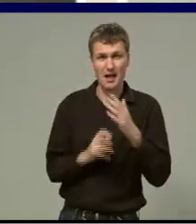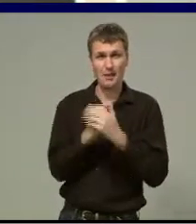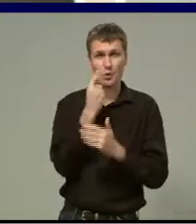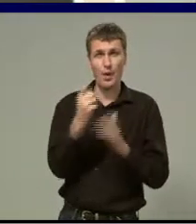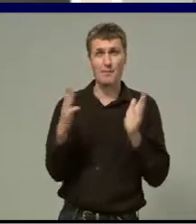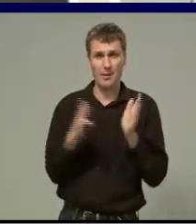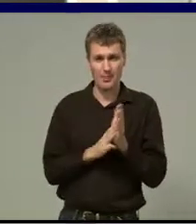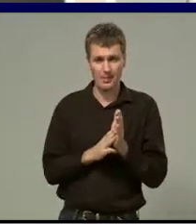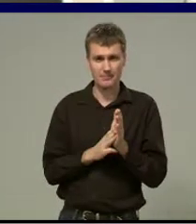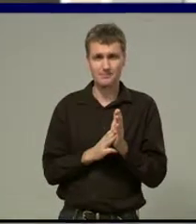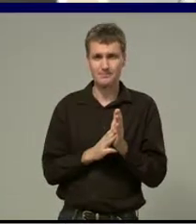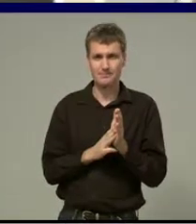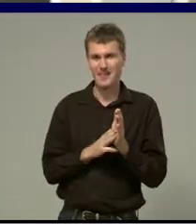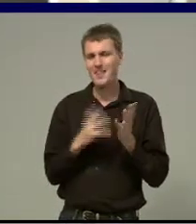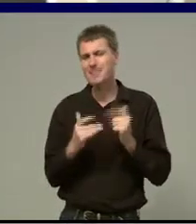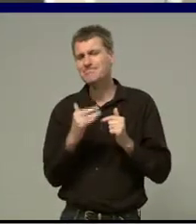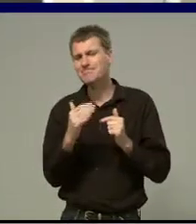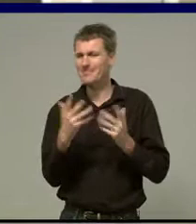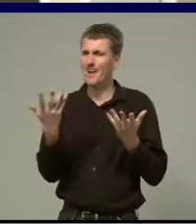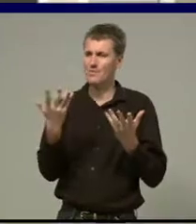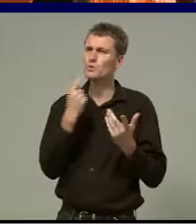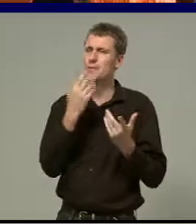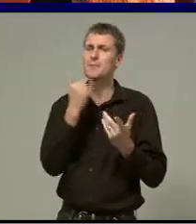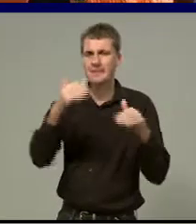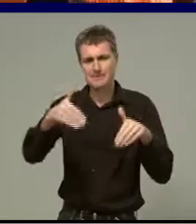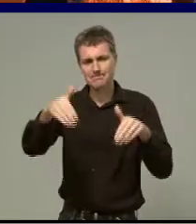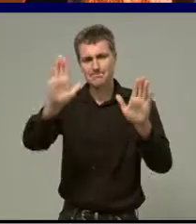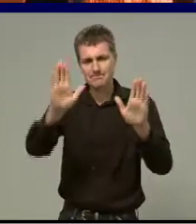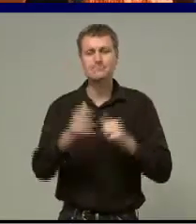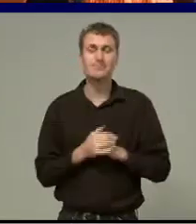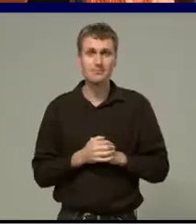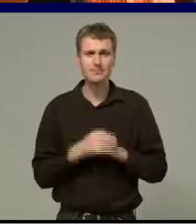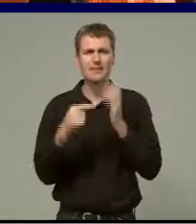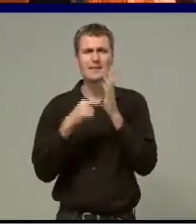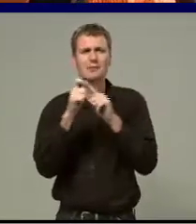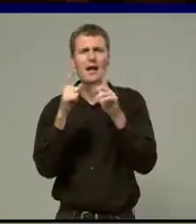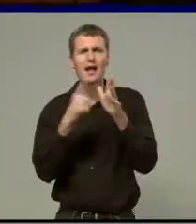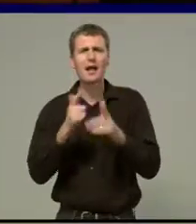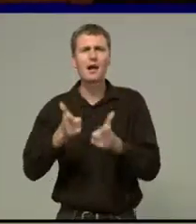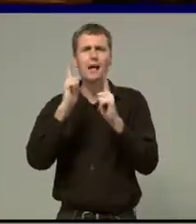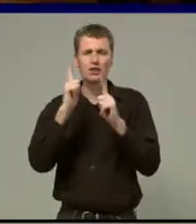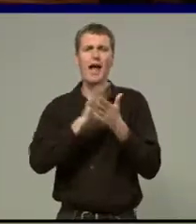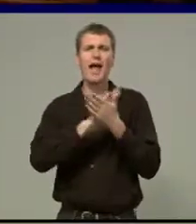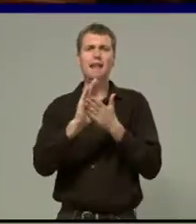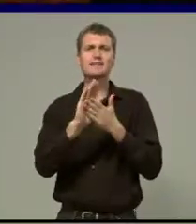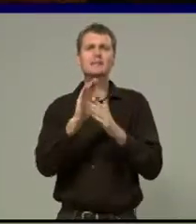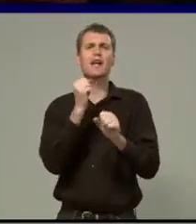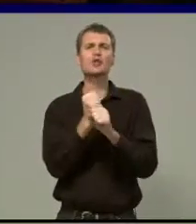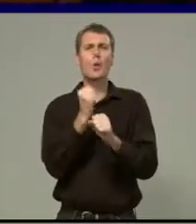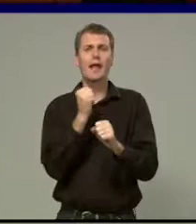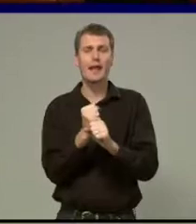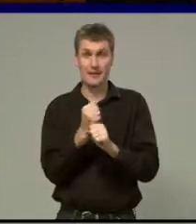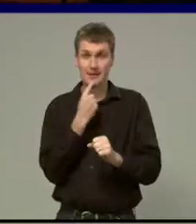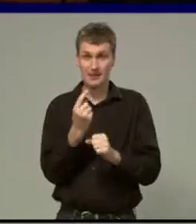We have to ask them to move on after that time. Tenants Protection Association manager Helen Gattoni says the number